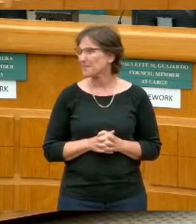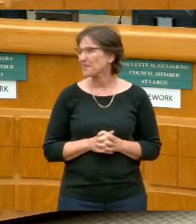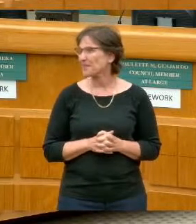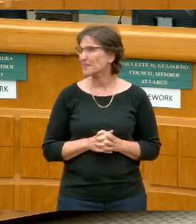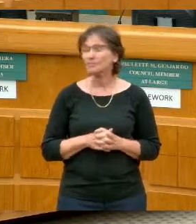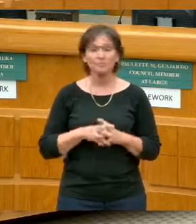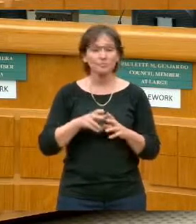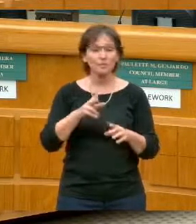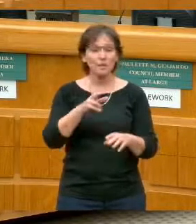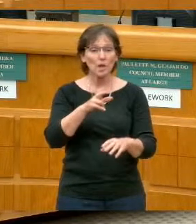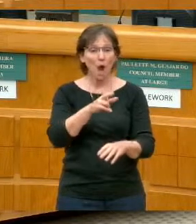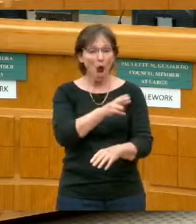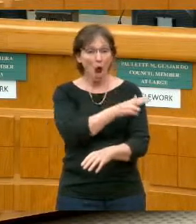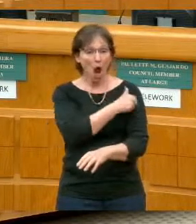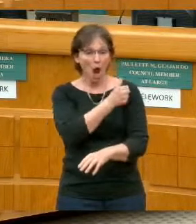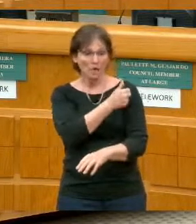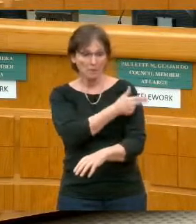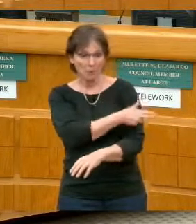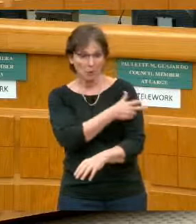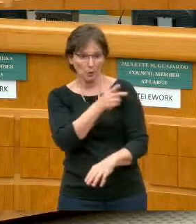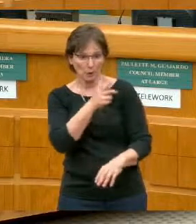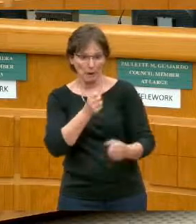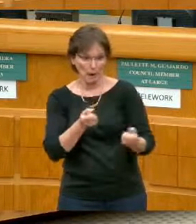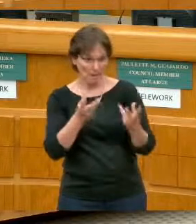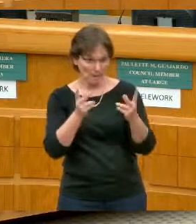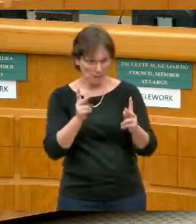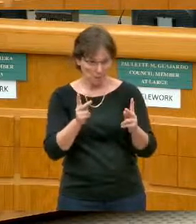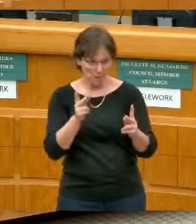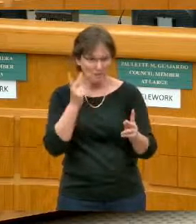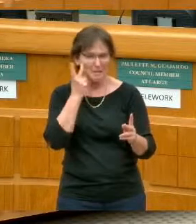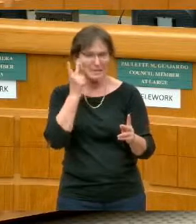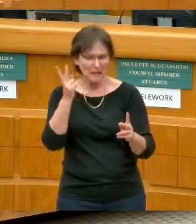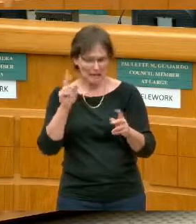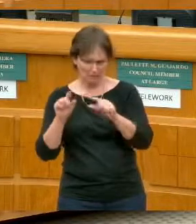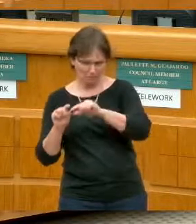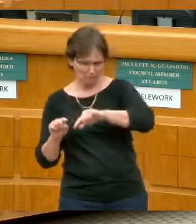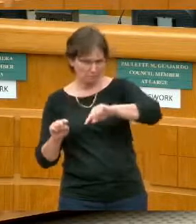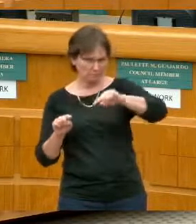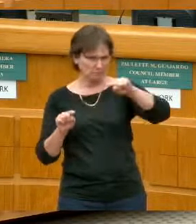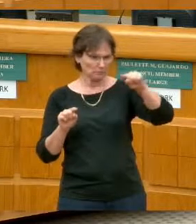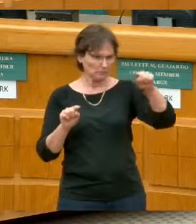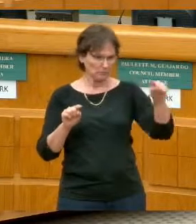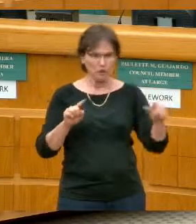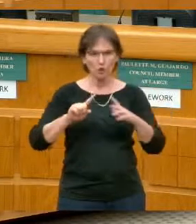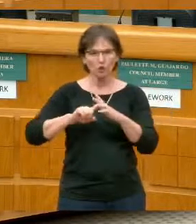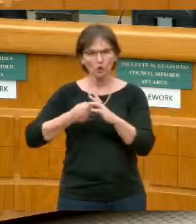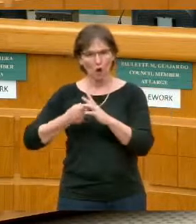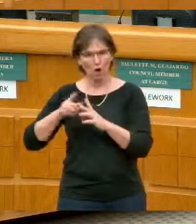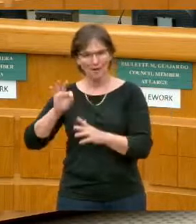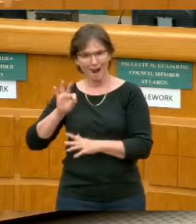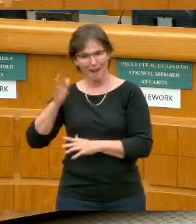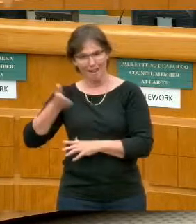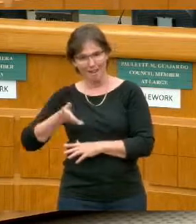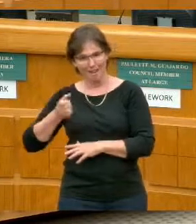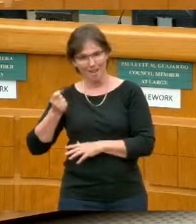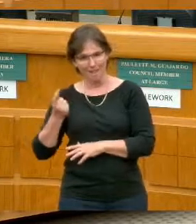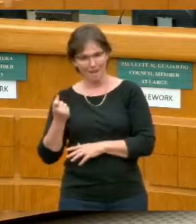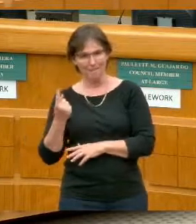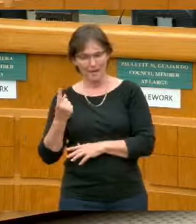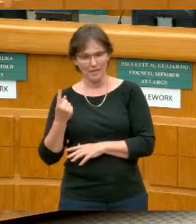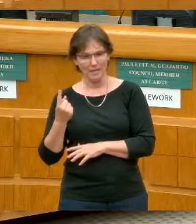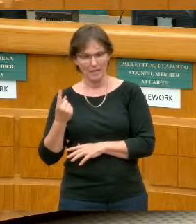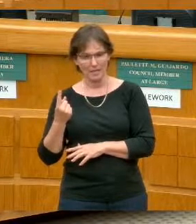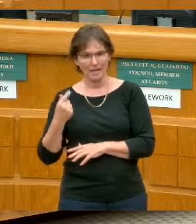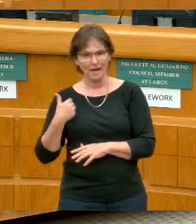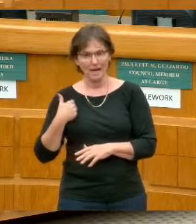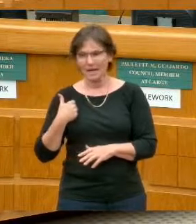The hospitalizations, if you look at from 9/11, 2020, there were 95 hospitalizations at